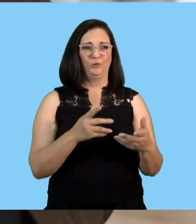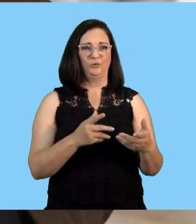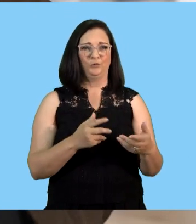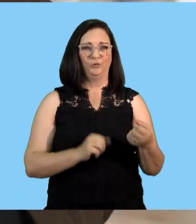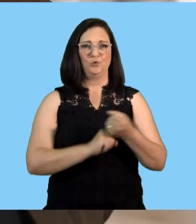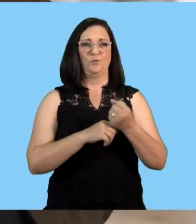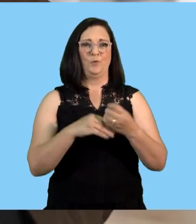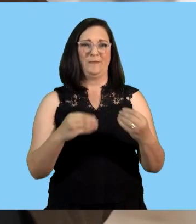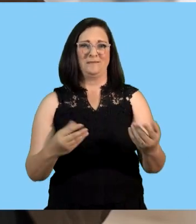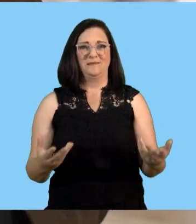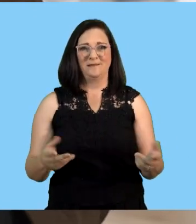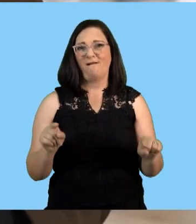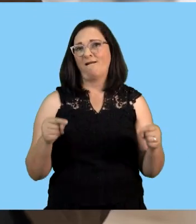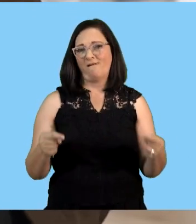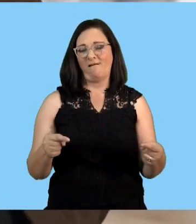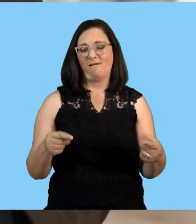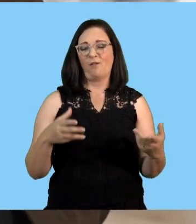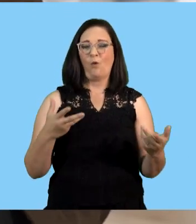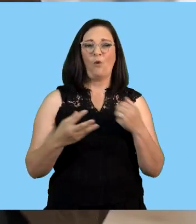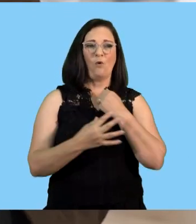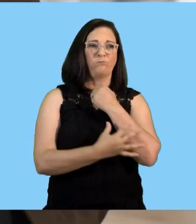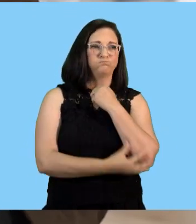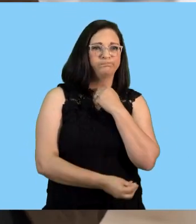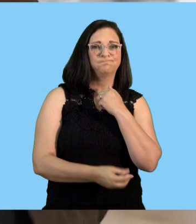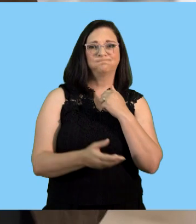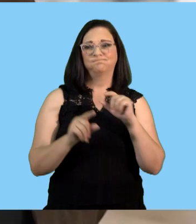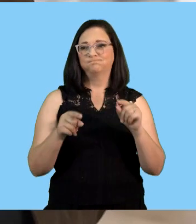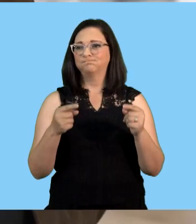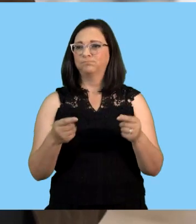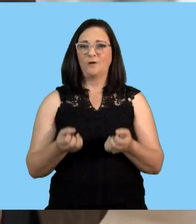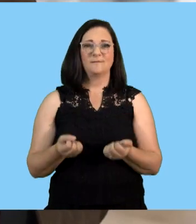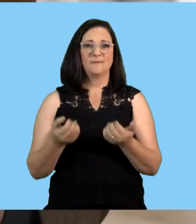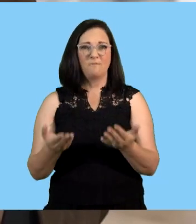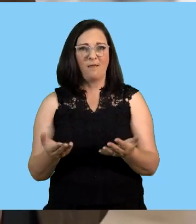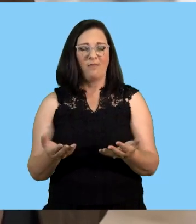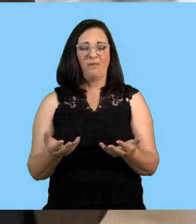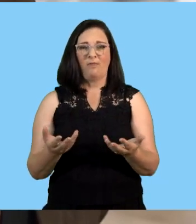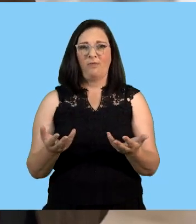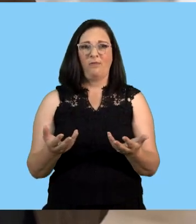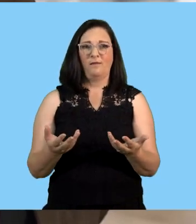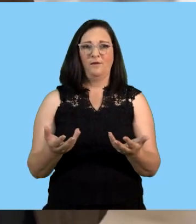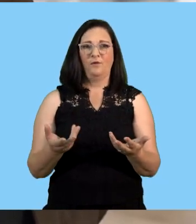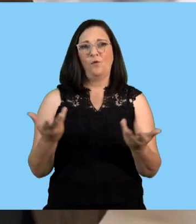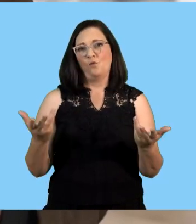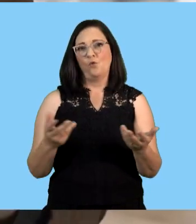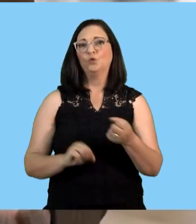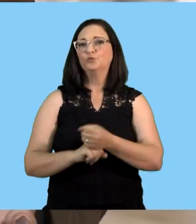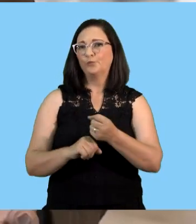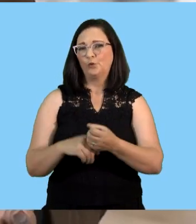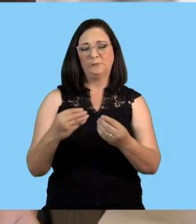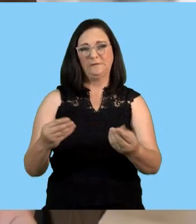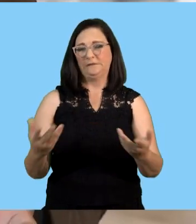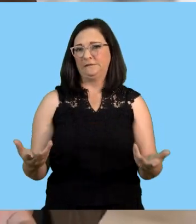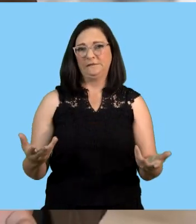people stay or live in a poverty-stricken environment, they are unable to supply,